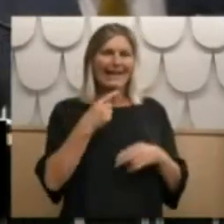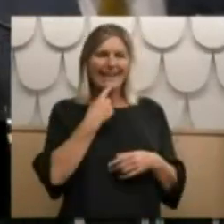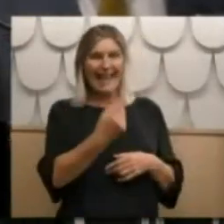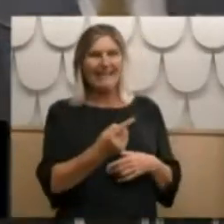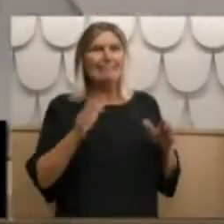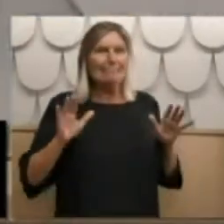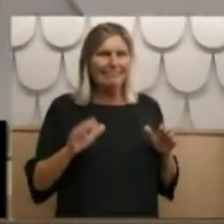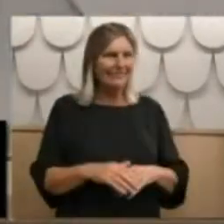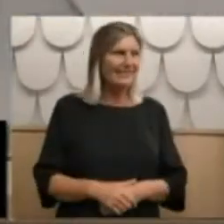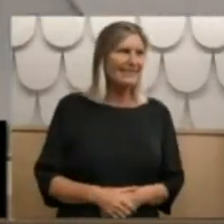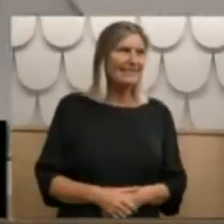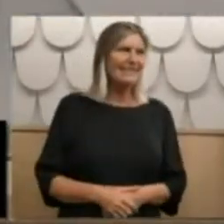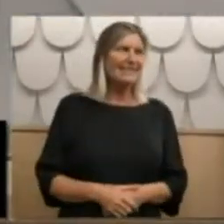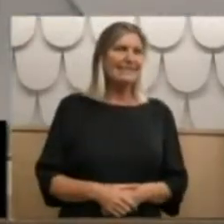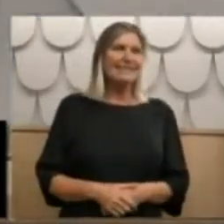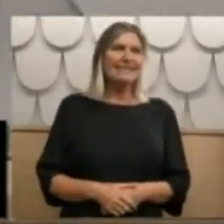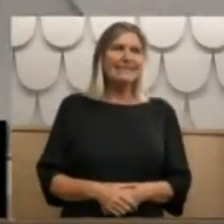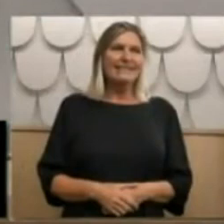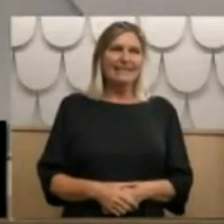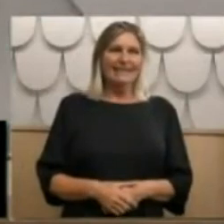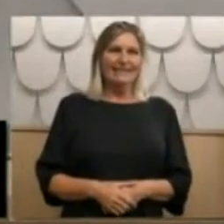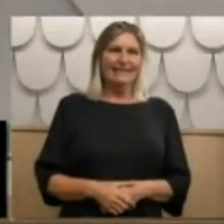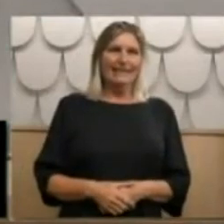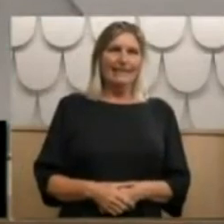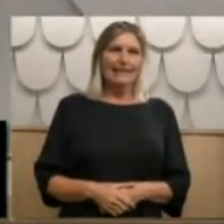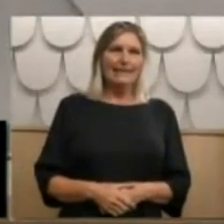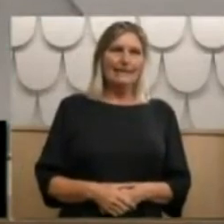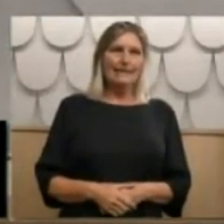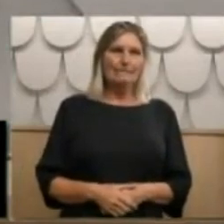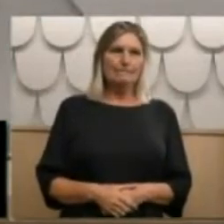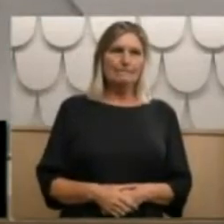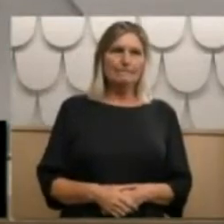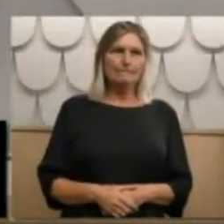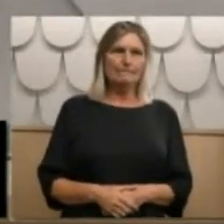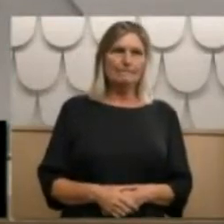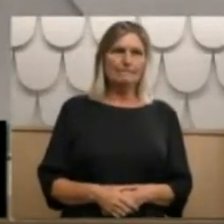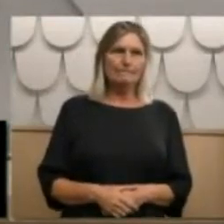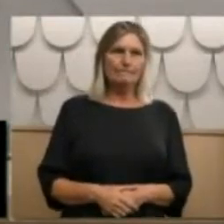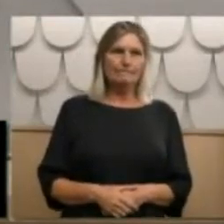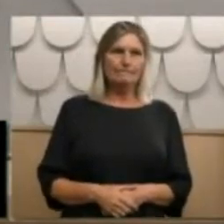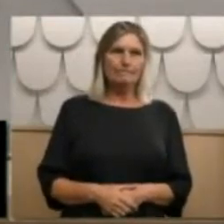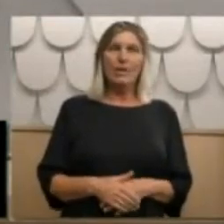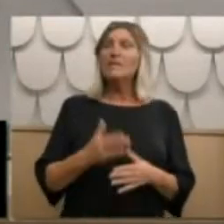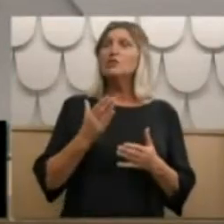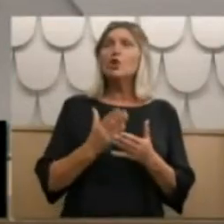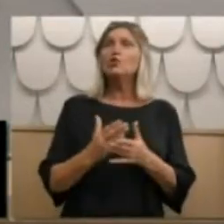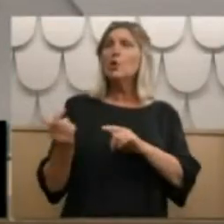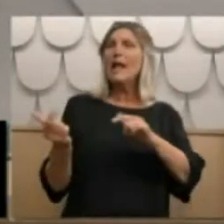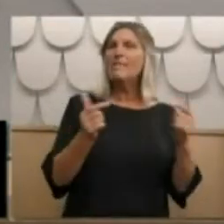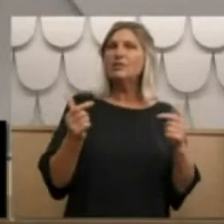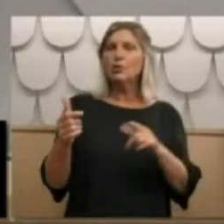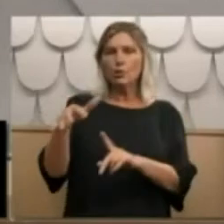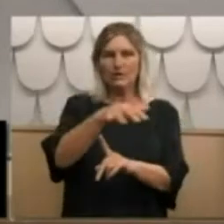obviously, although, you know, we're not in a truly adversarial situation. But encapsulating this, is it your submission that